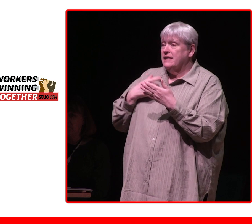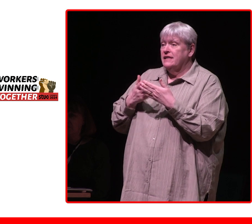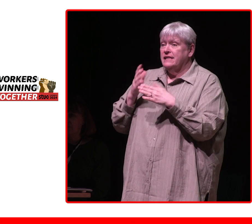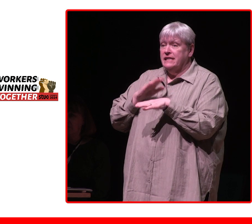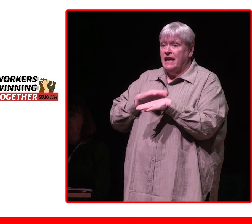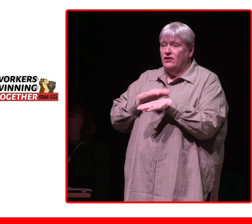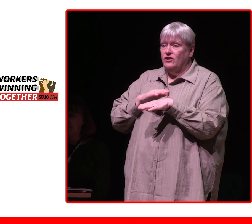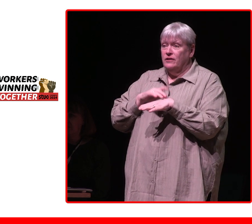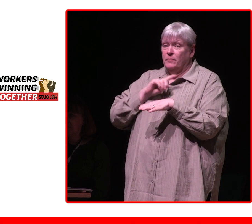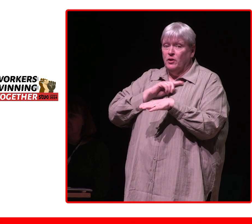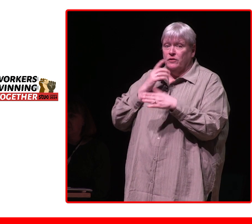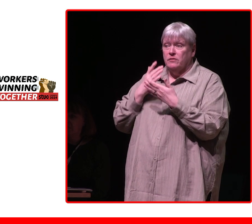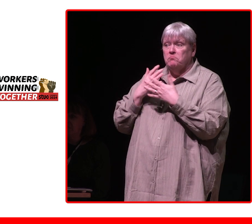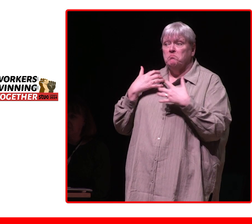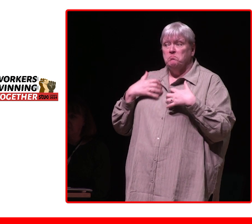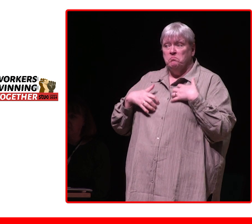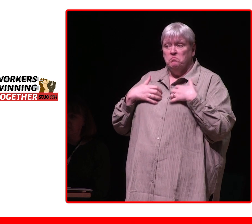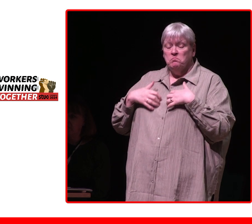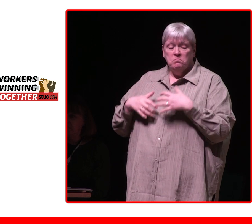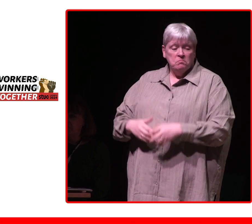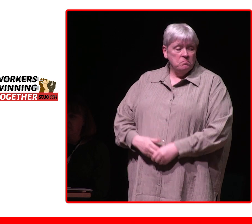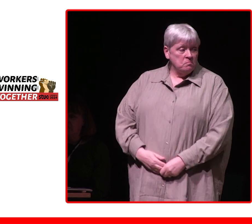it.